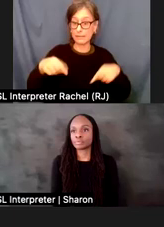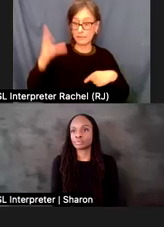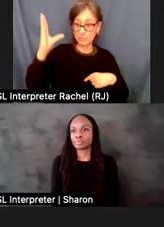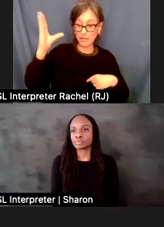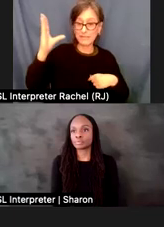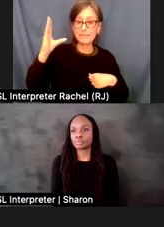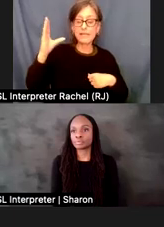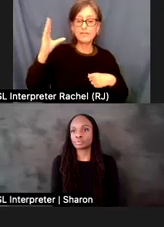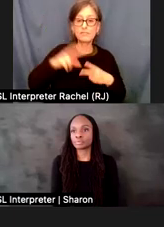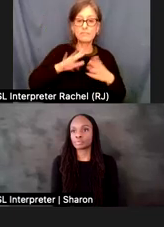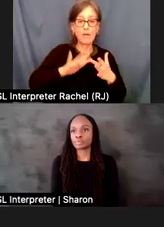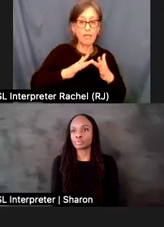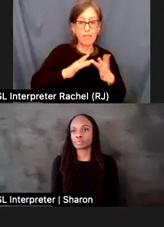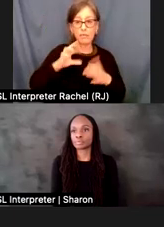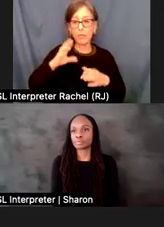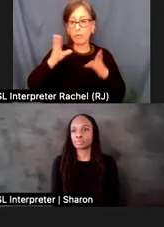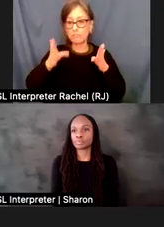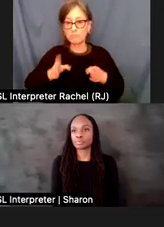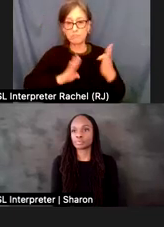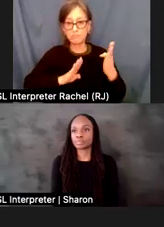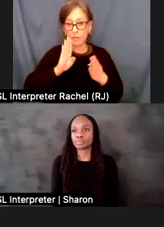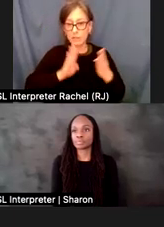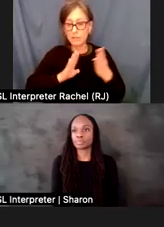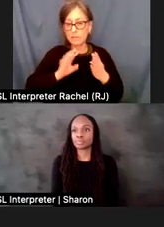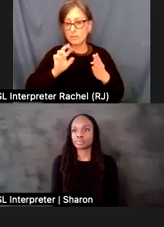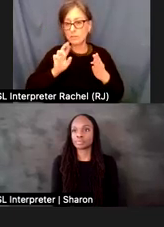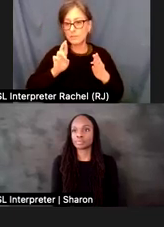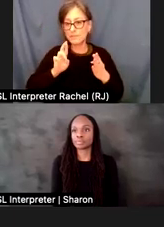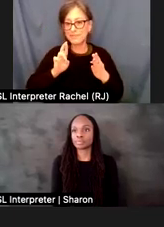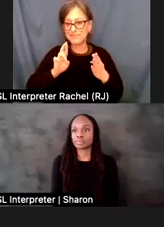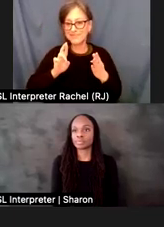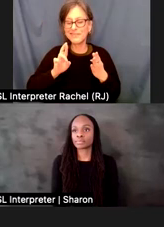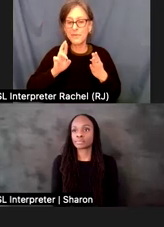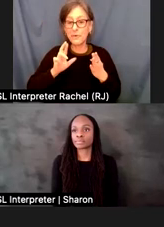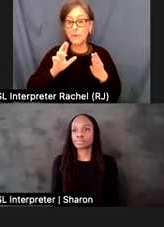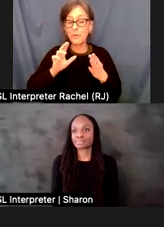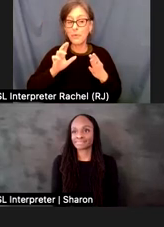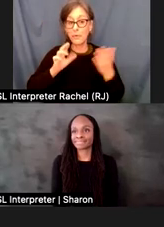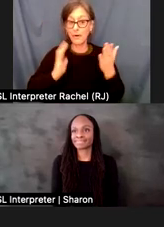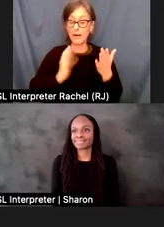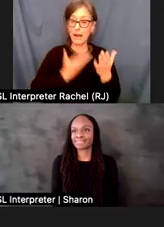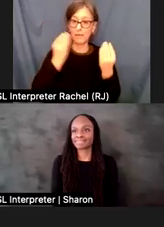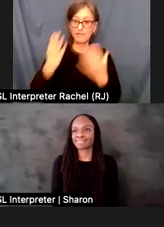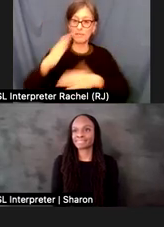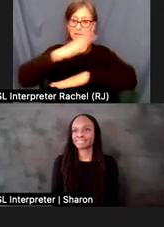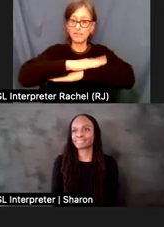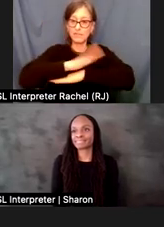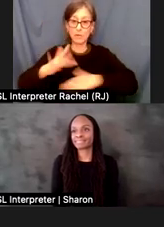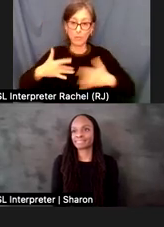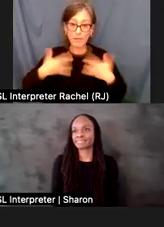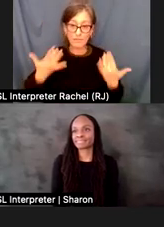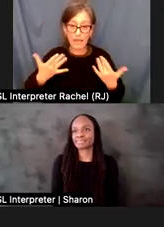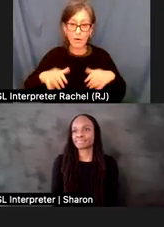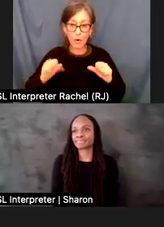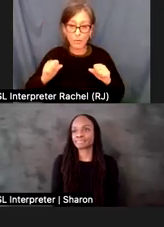presentation either online or in person, or have a Earthquake Country Alliance information table at your event, we do